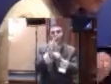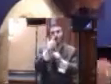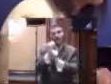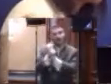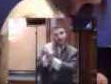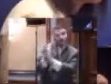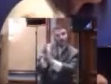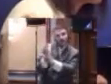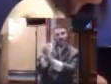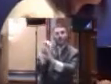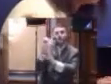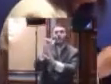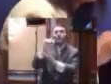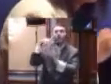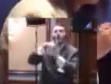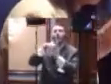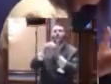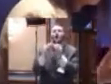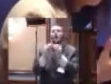been violated